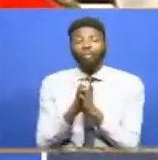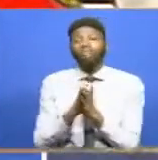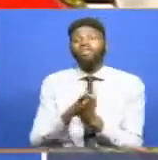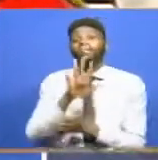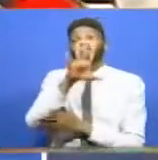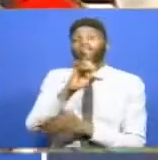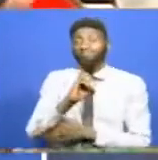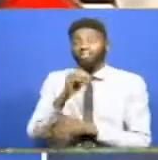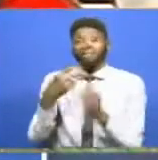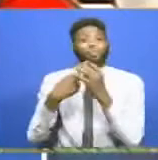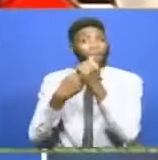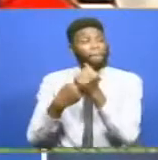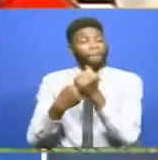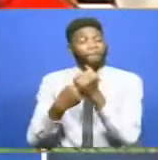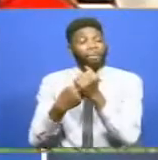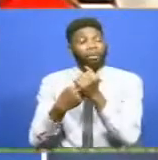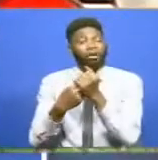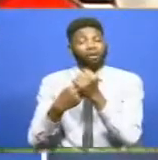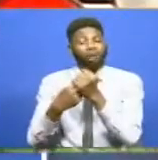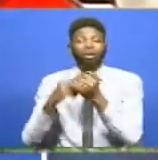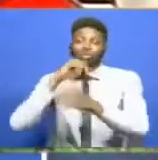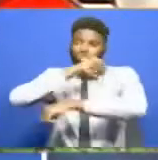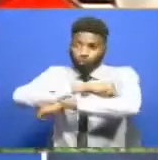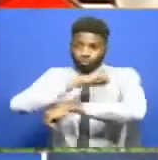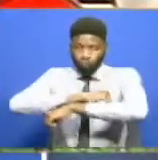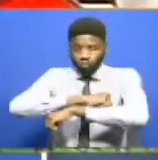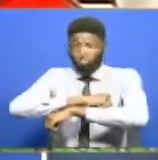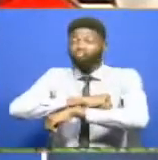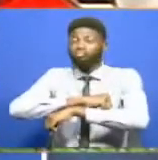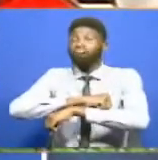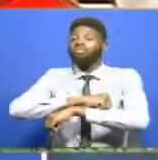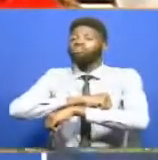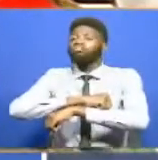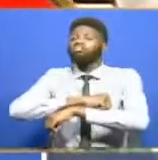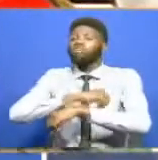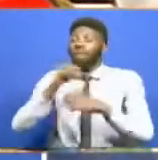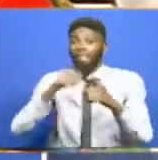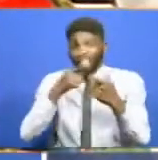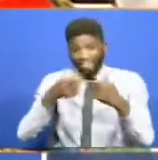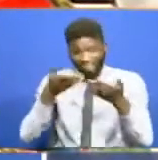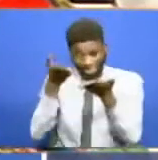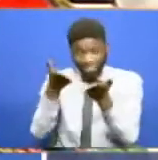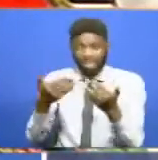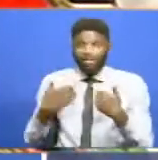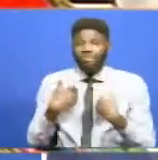schools. And in these 50 partner schools, there are only three